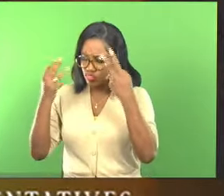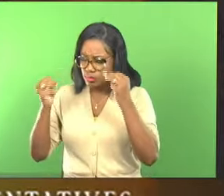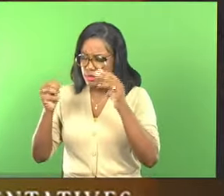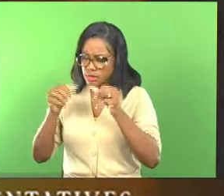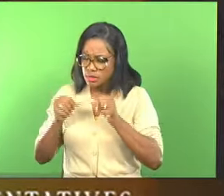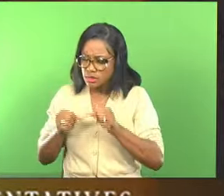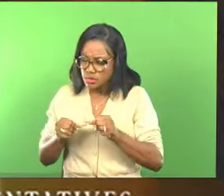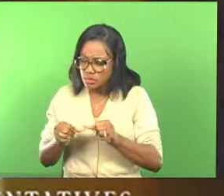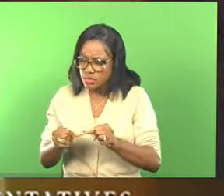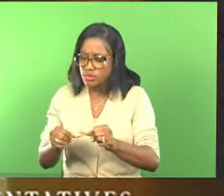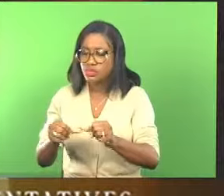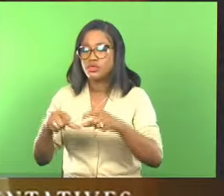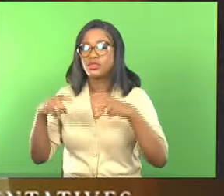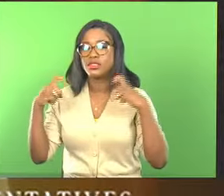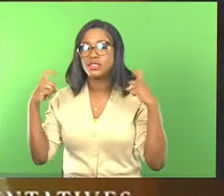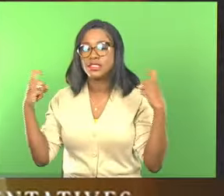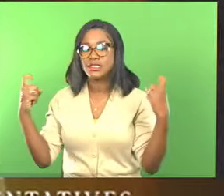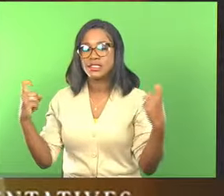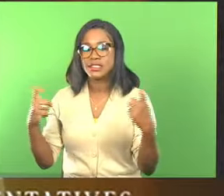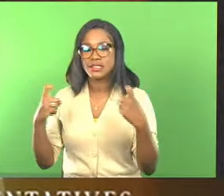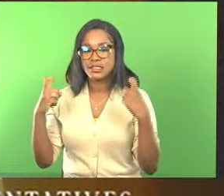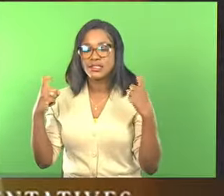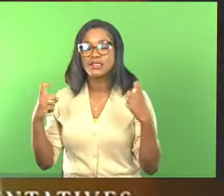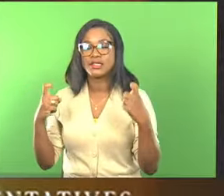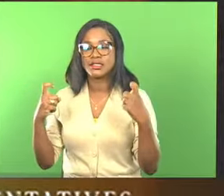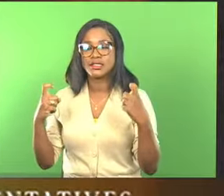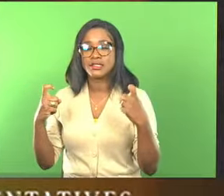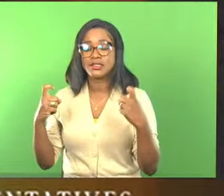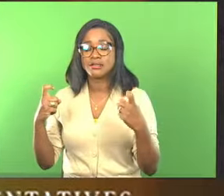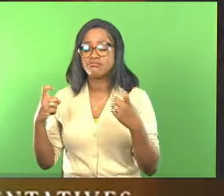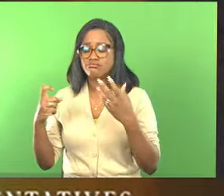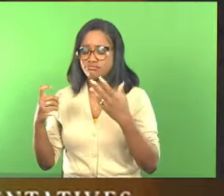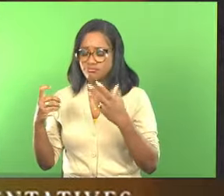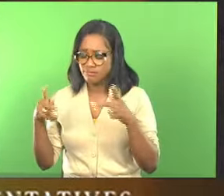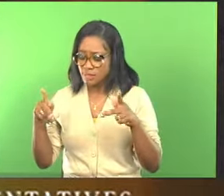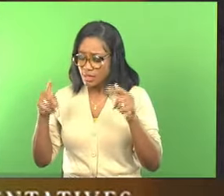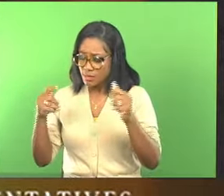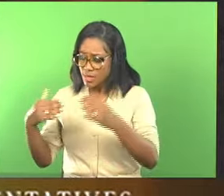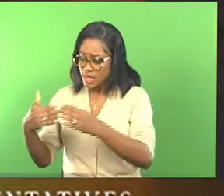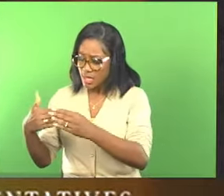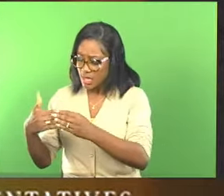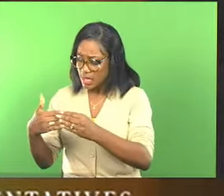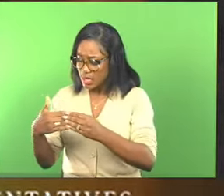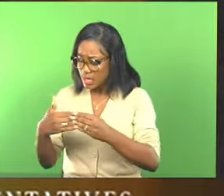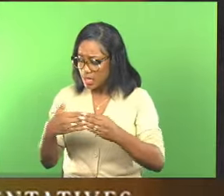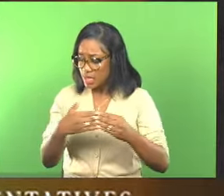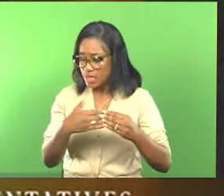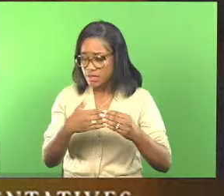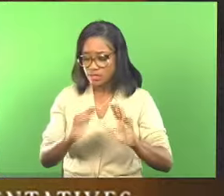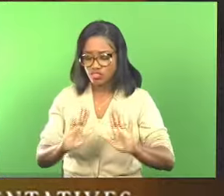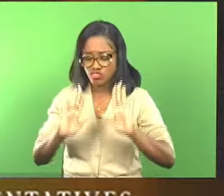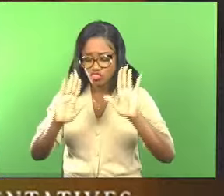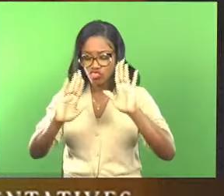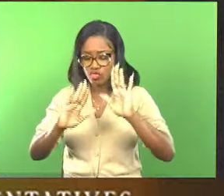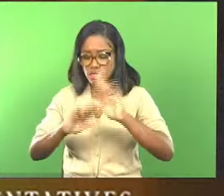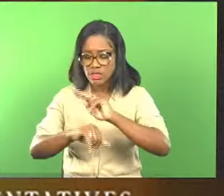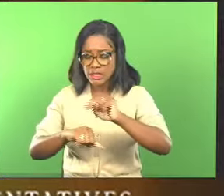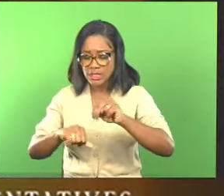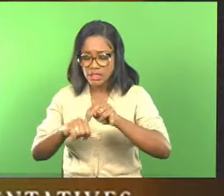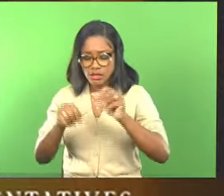continued success as she leads this great nation towards sustained growth